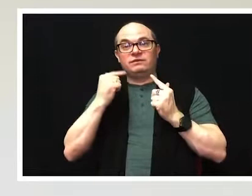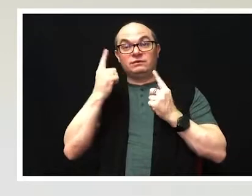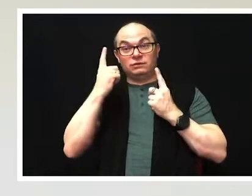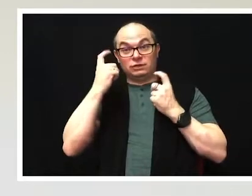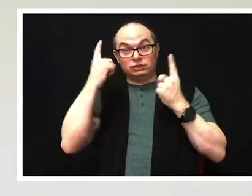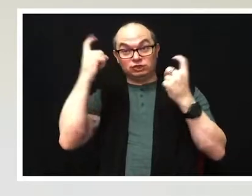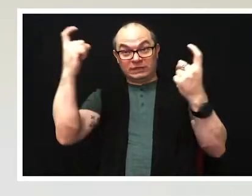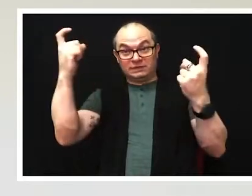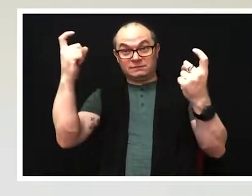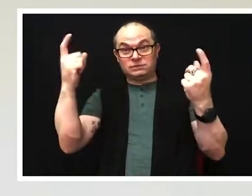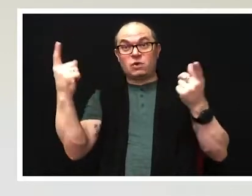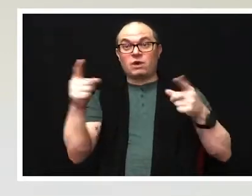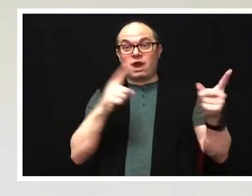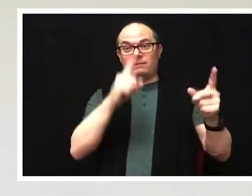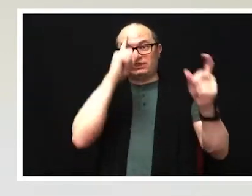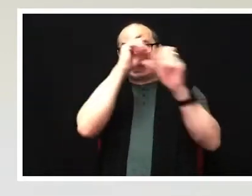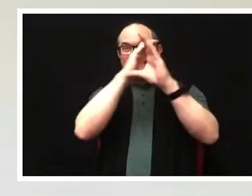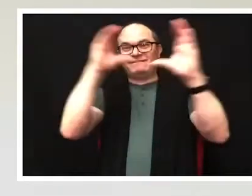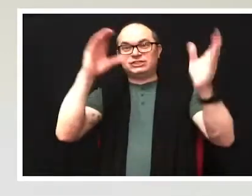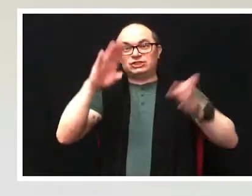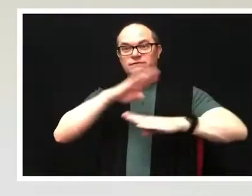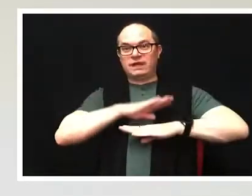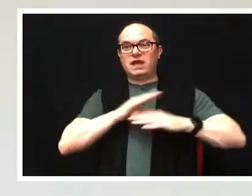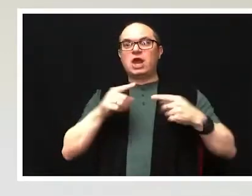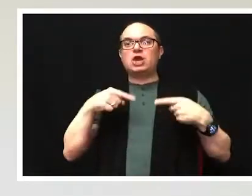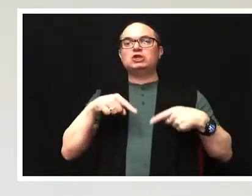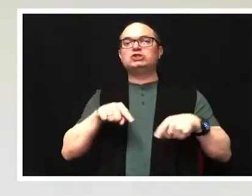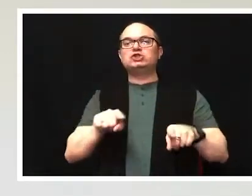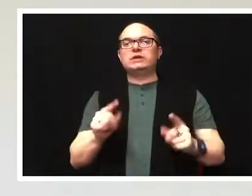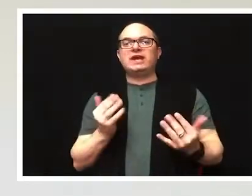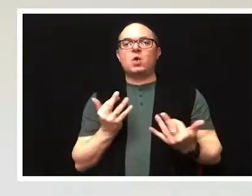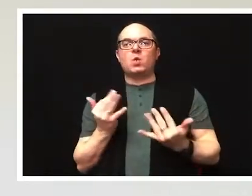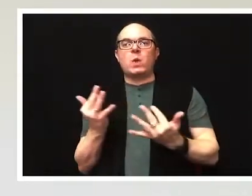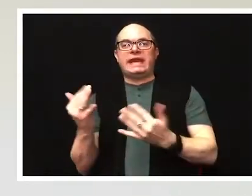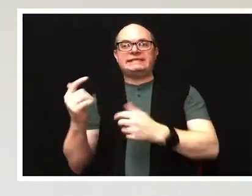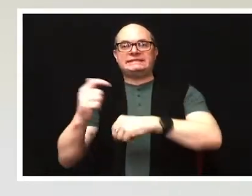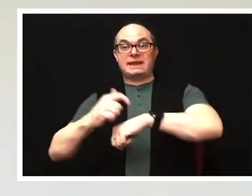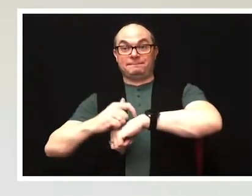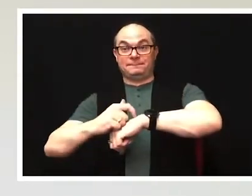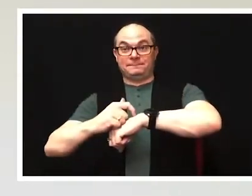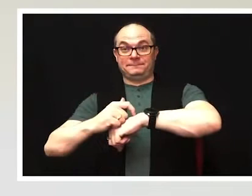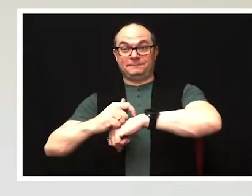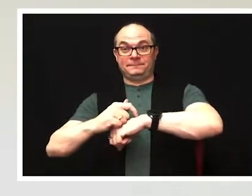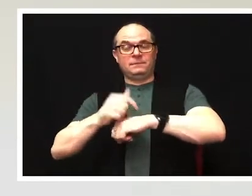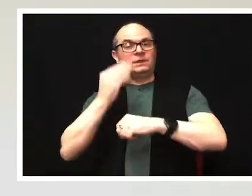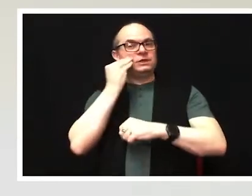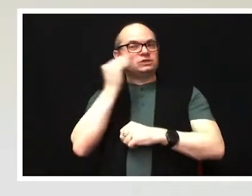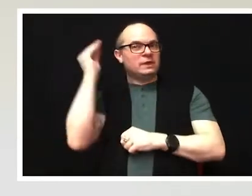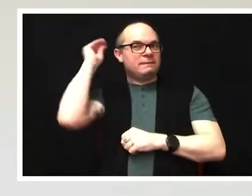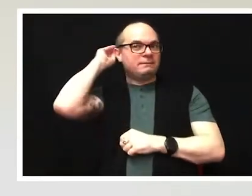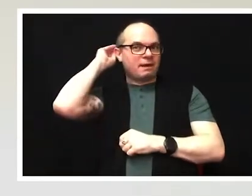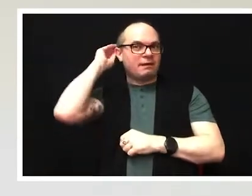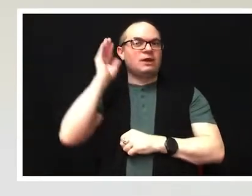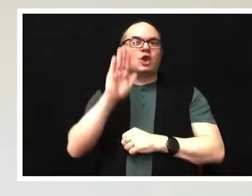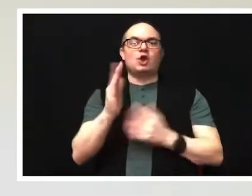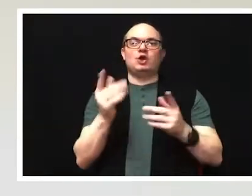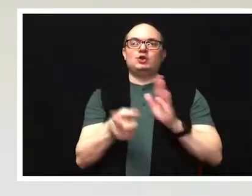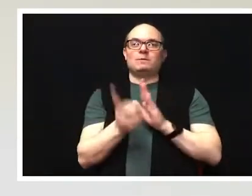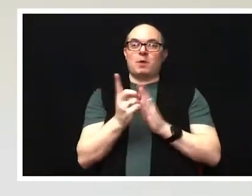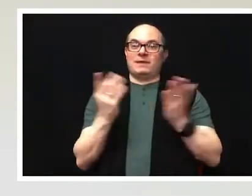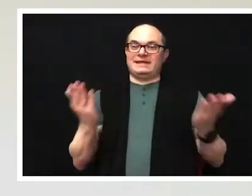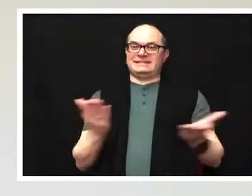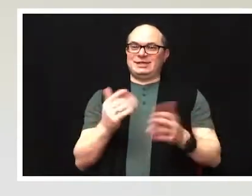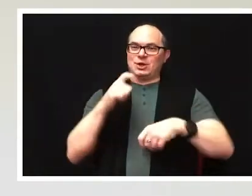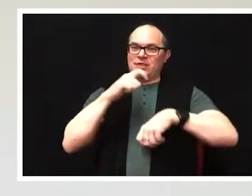are accomplished and visions fulfilled during the wait time. Keep in mind that your moment is here,